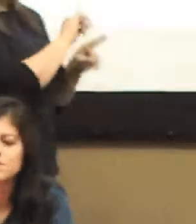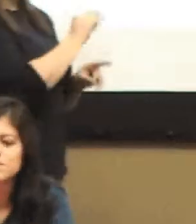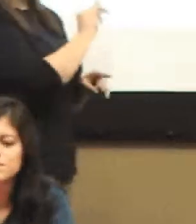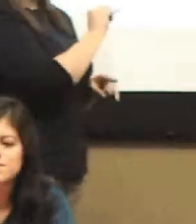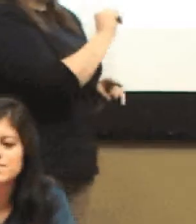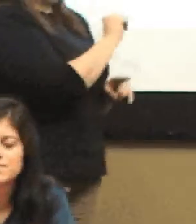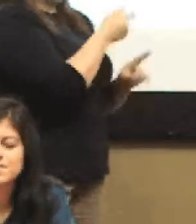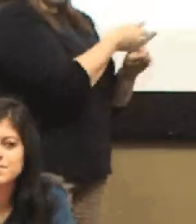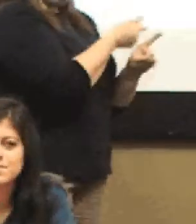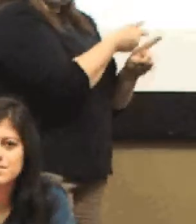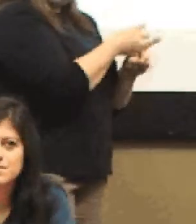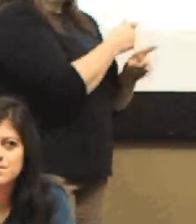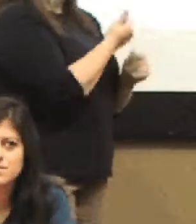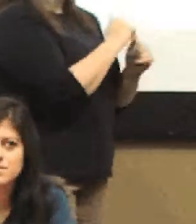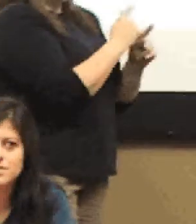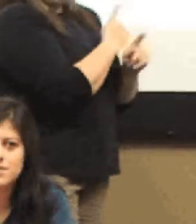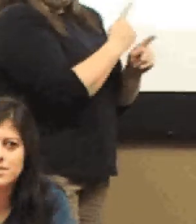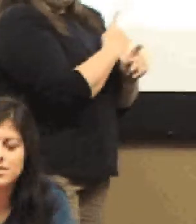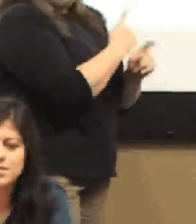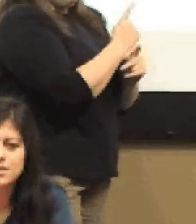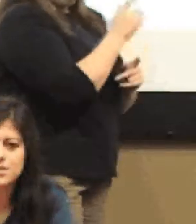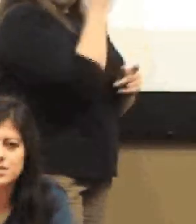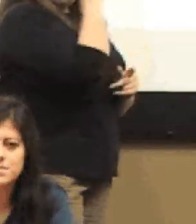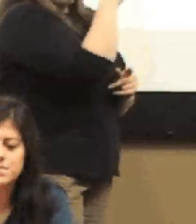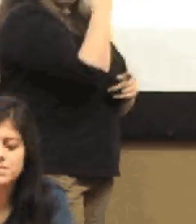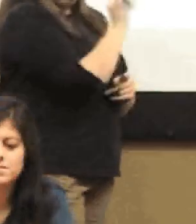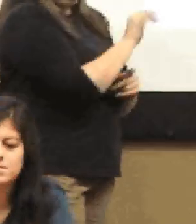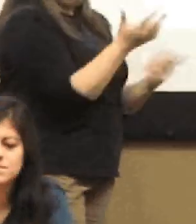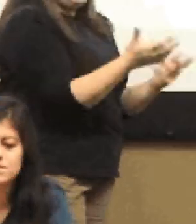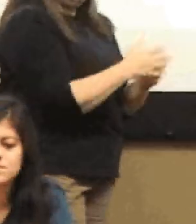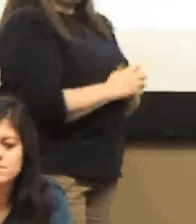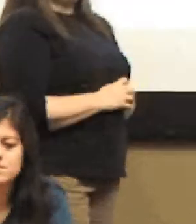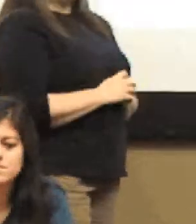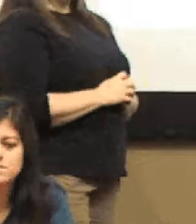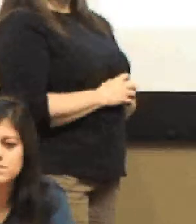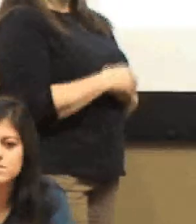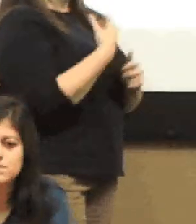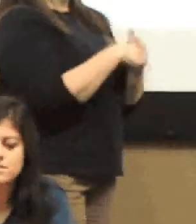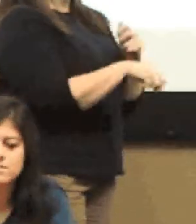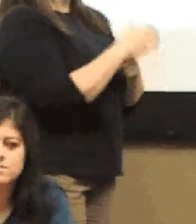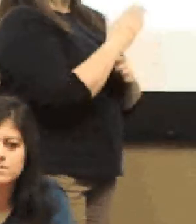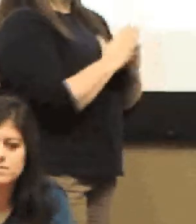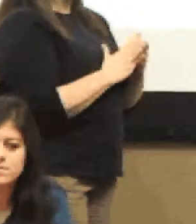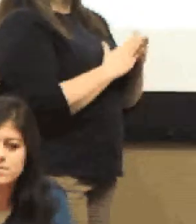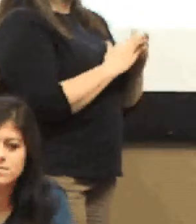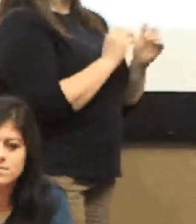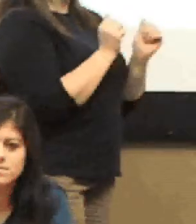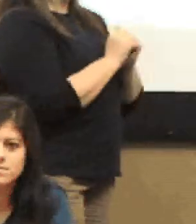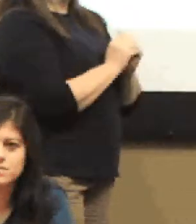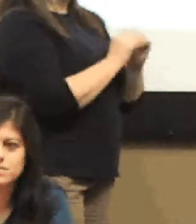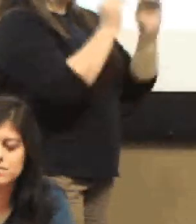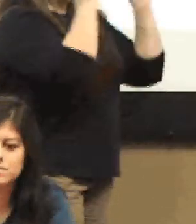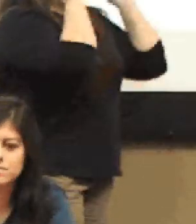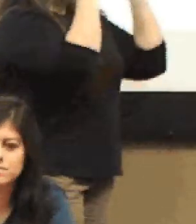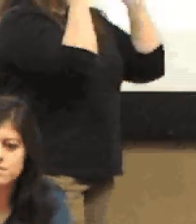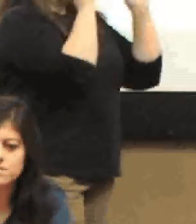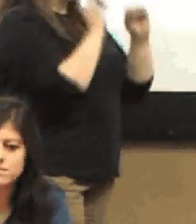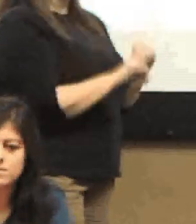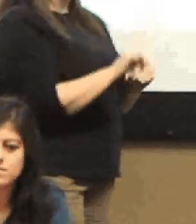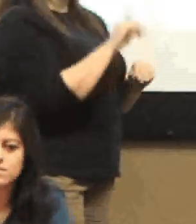journalists themselves, trying to figure out where we go from here. The difficult part in terms of teaching